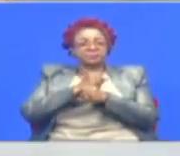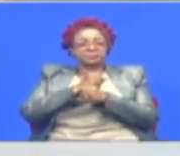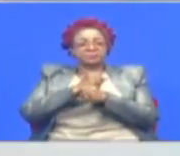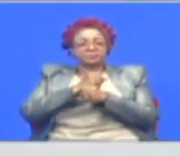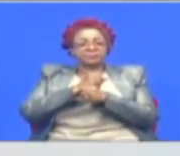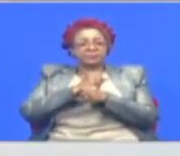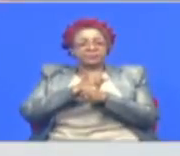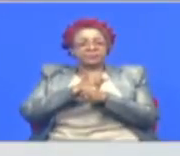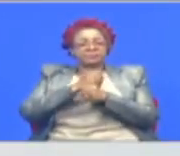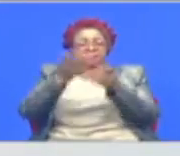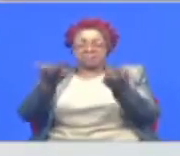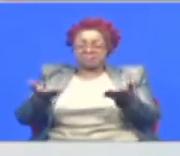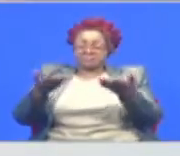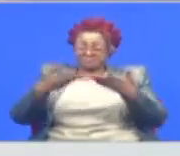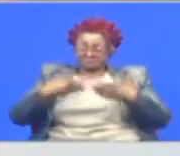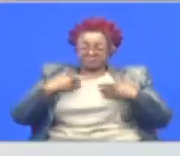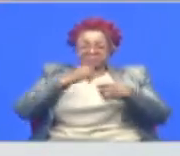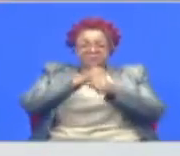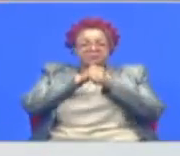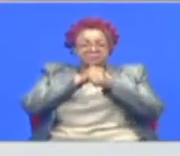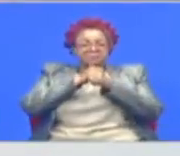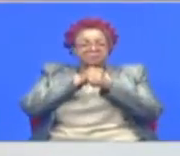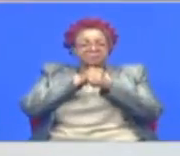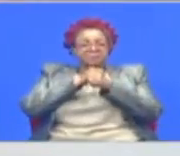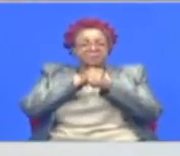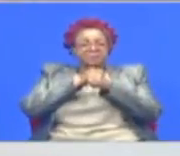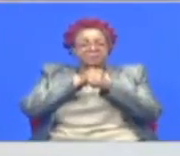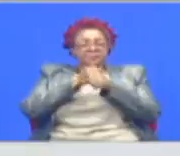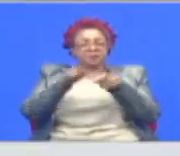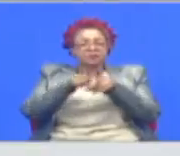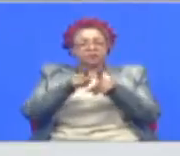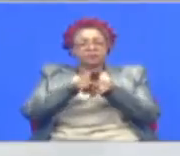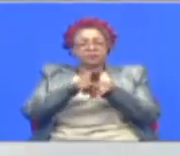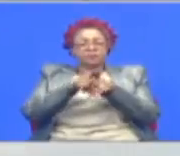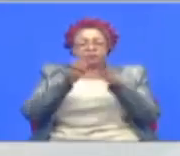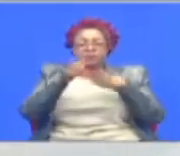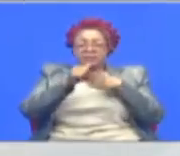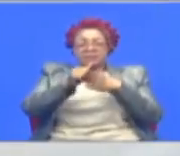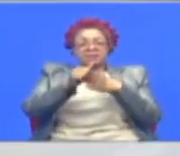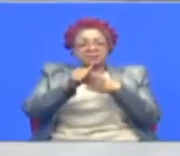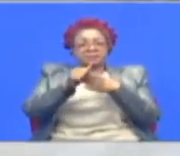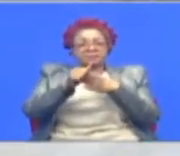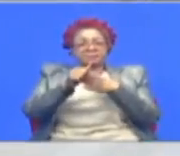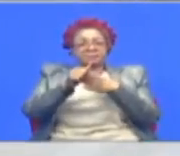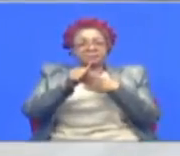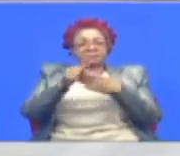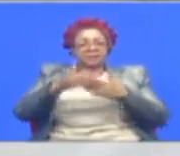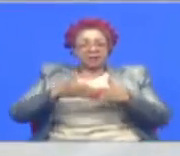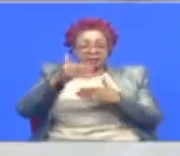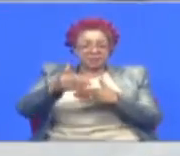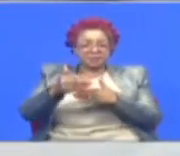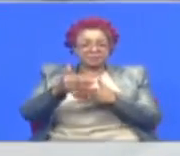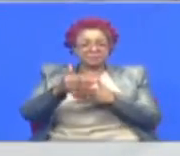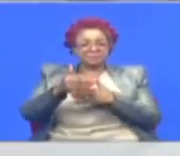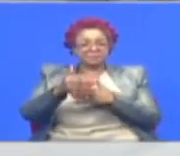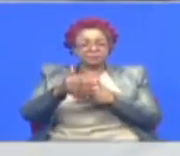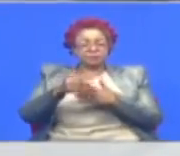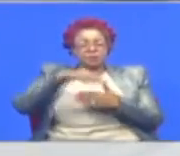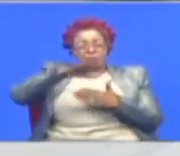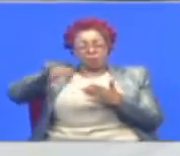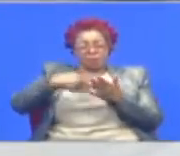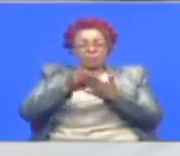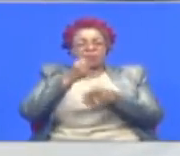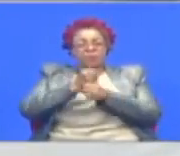mikononi mwangu niweze kuitunza, kuilinda na pia kuielekeza saidi mbele. Tutafanya wote